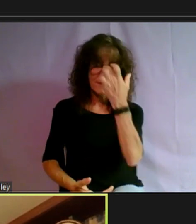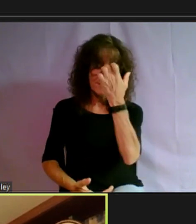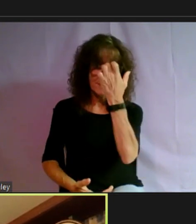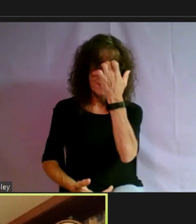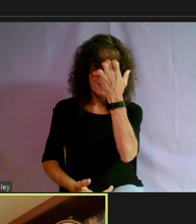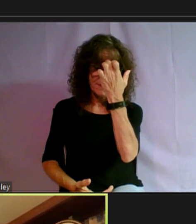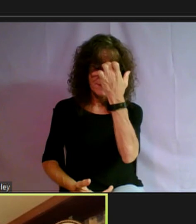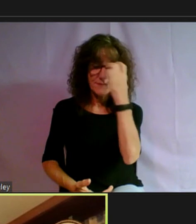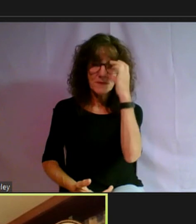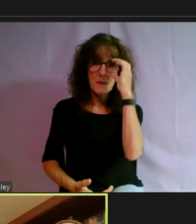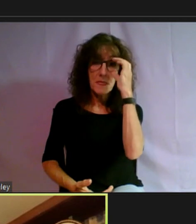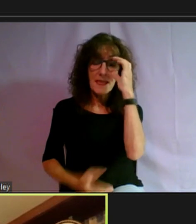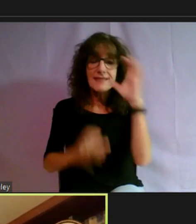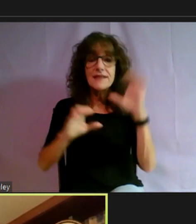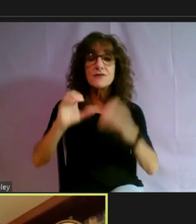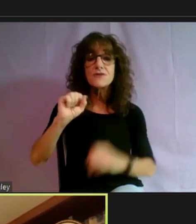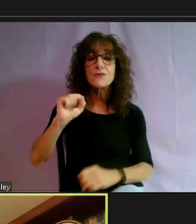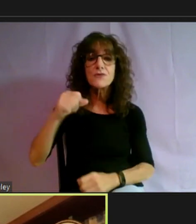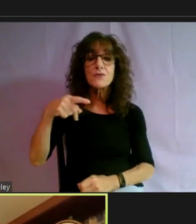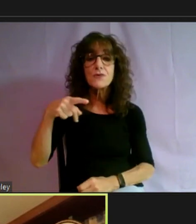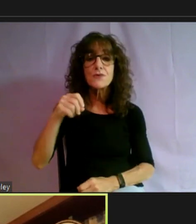Let's do a sports one.